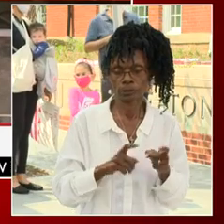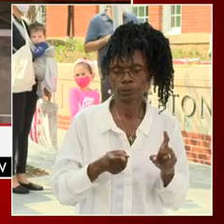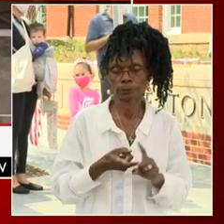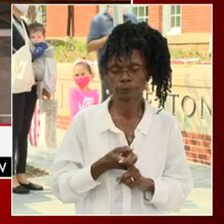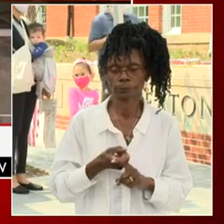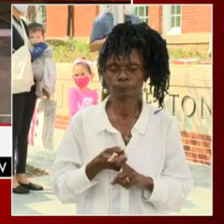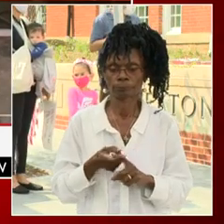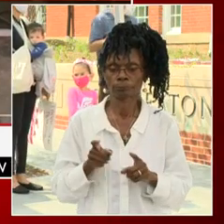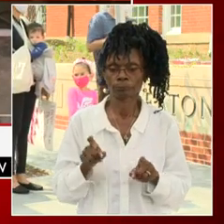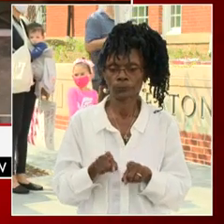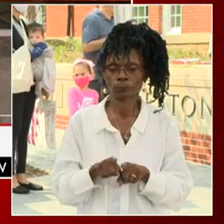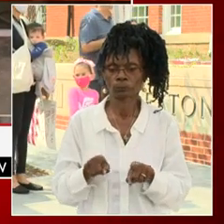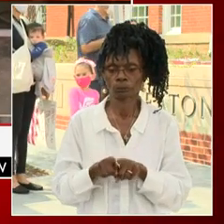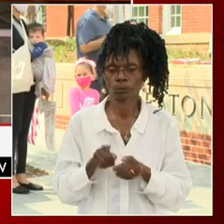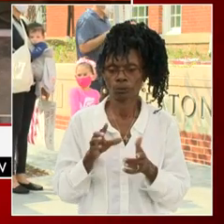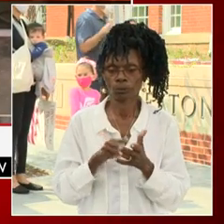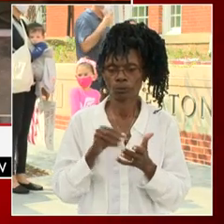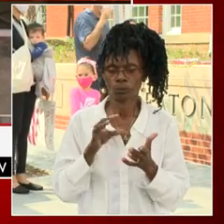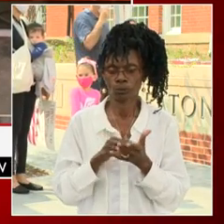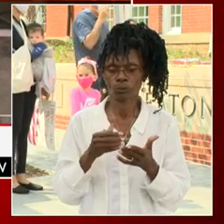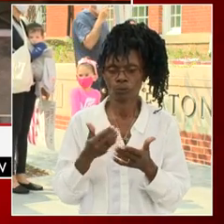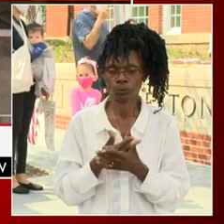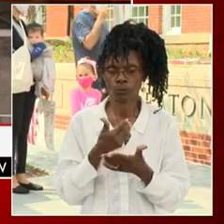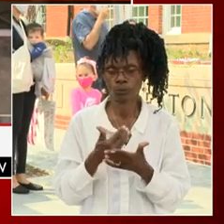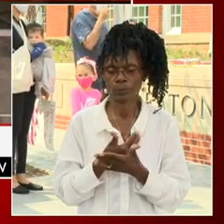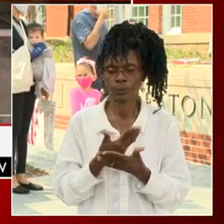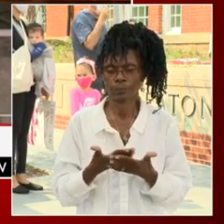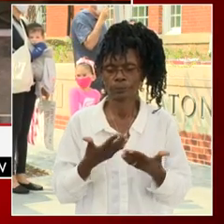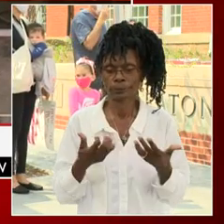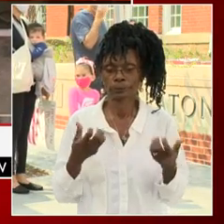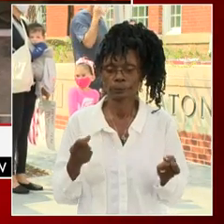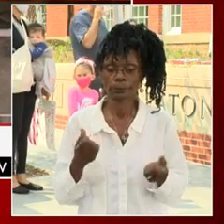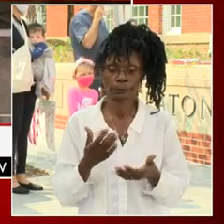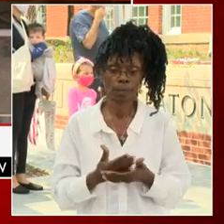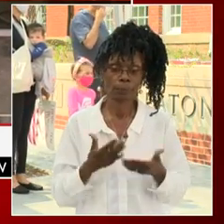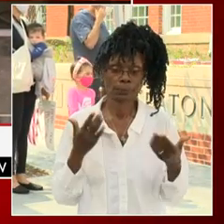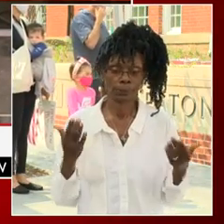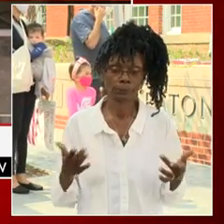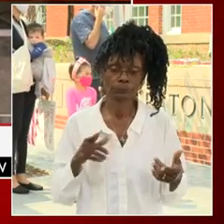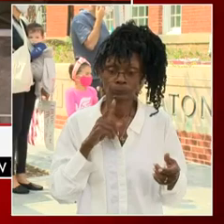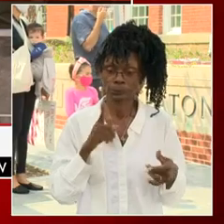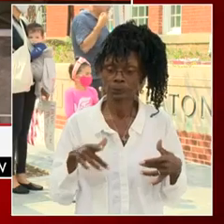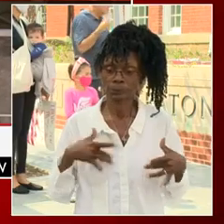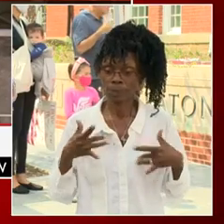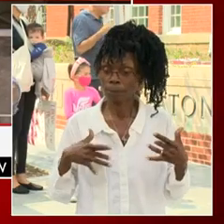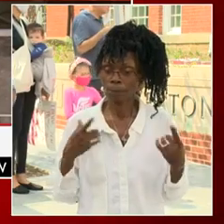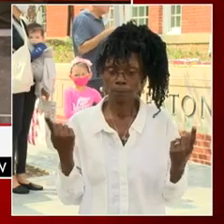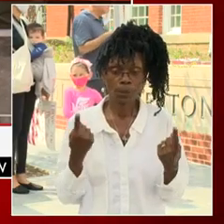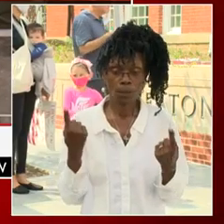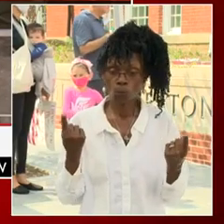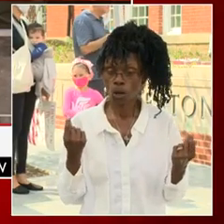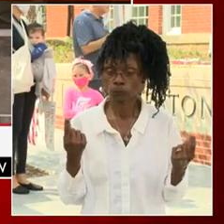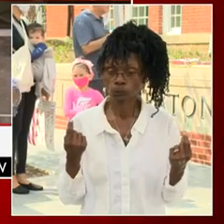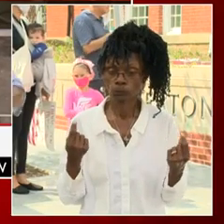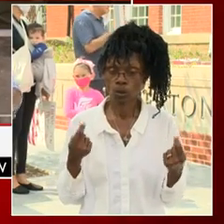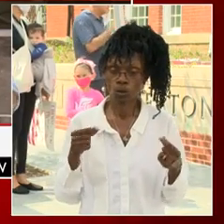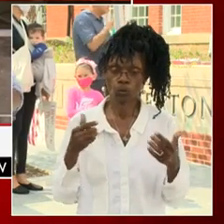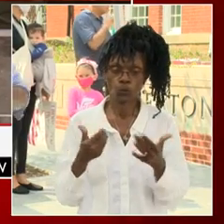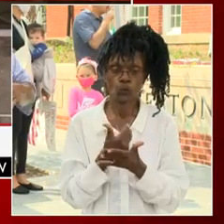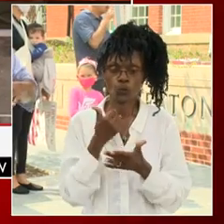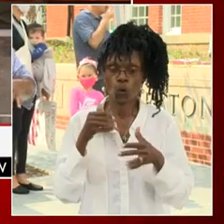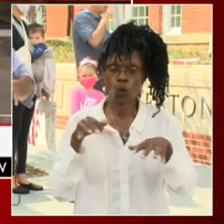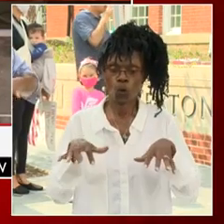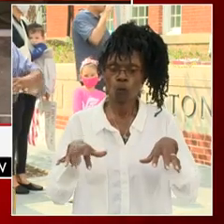new things. Some of the things I'm excited about are the new auditorium, library, and classrooms in our